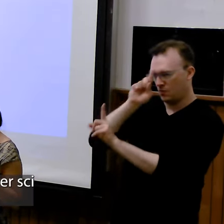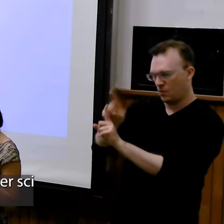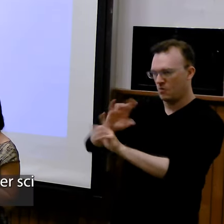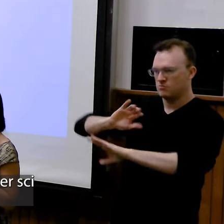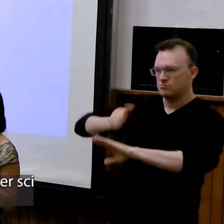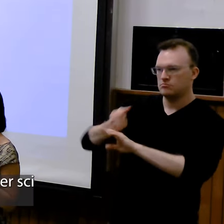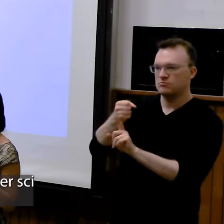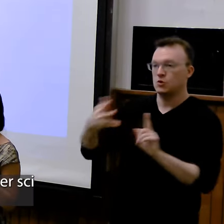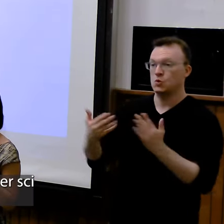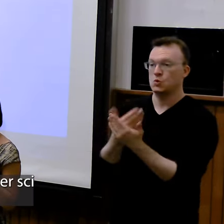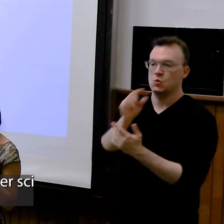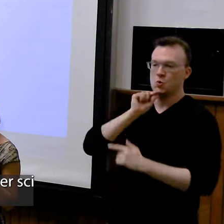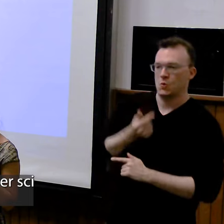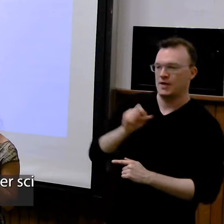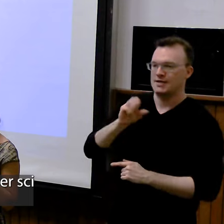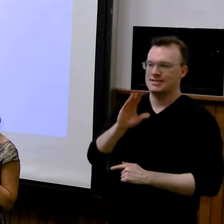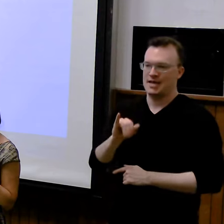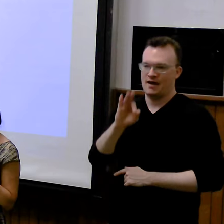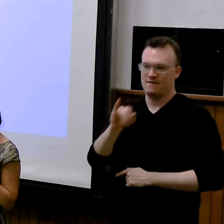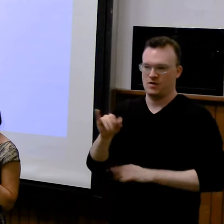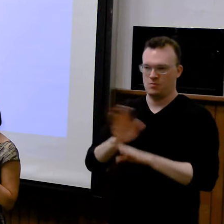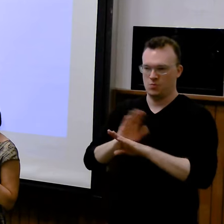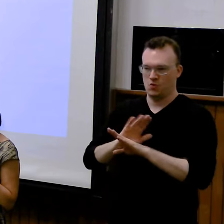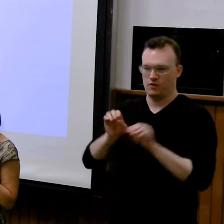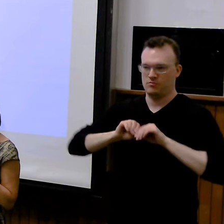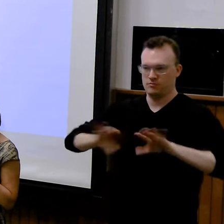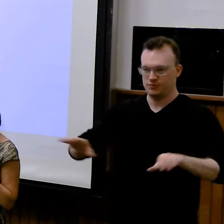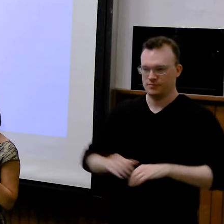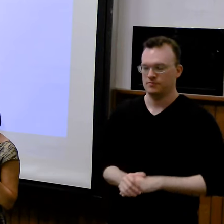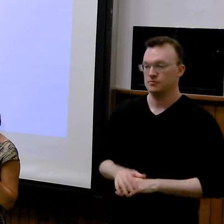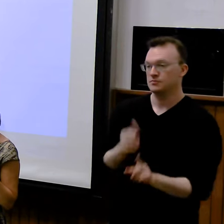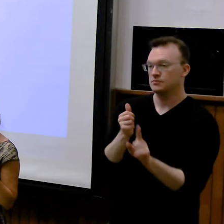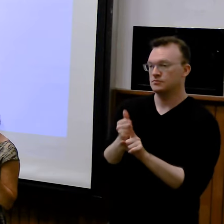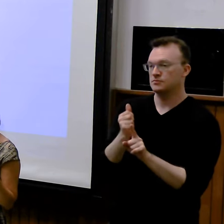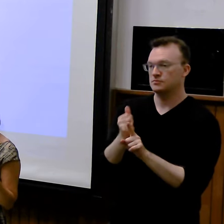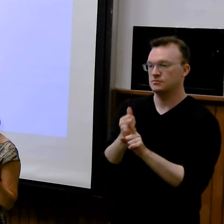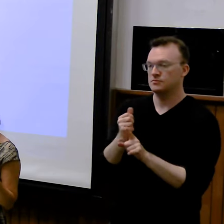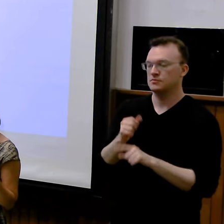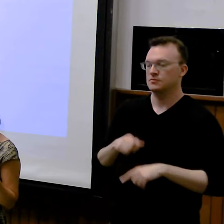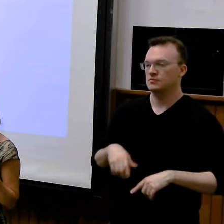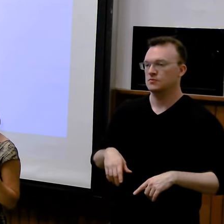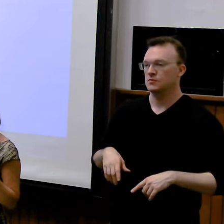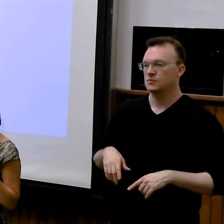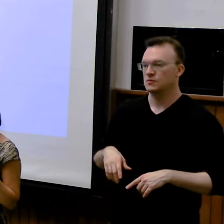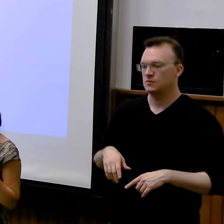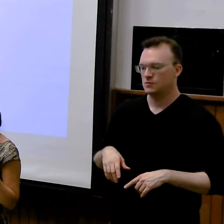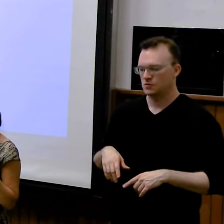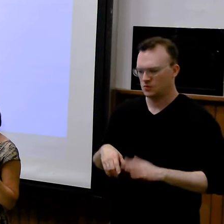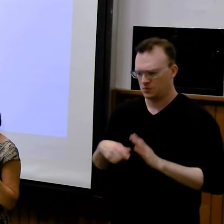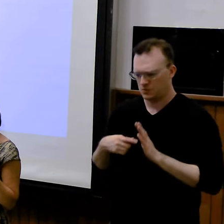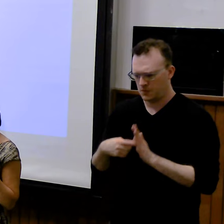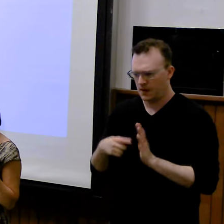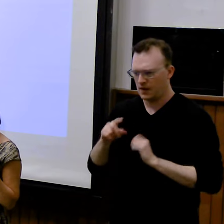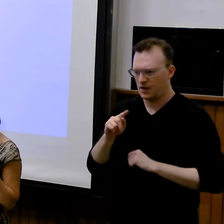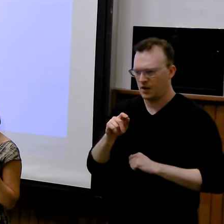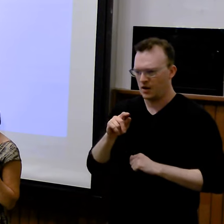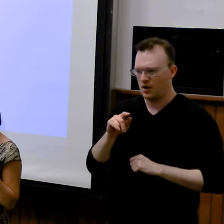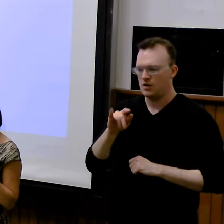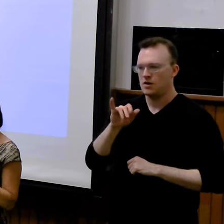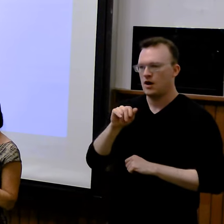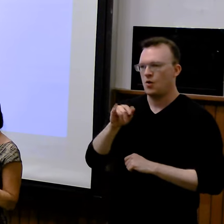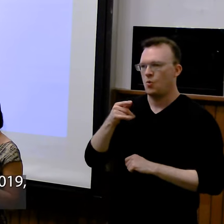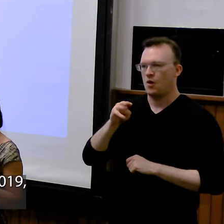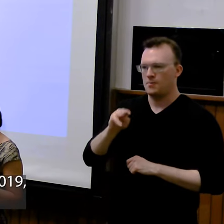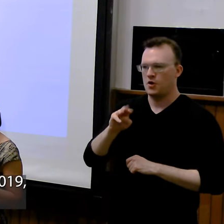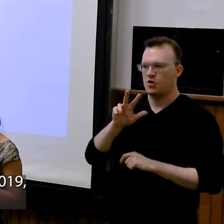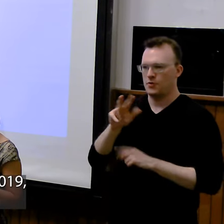genre of new queer sci-fi cinema. Cheang represented Taiwan with 3x3x6, a